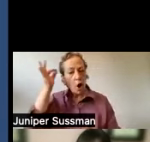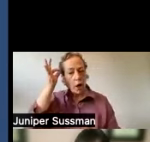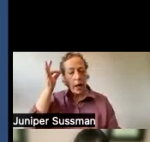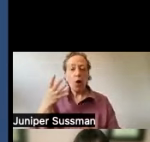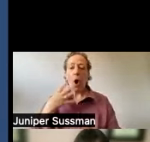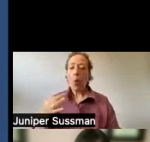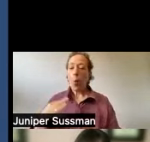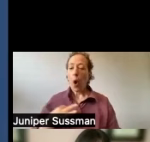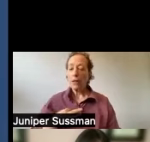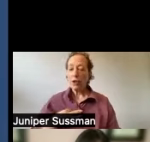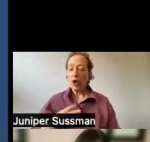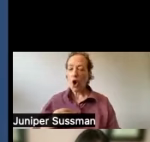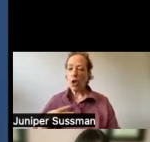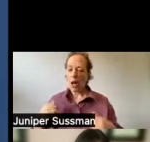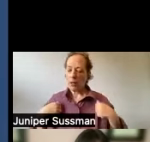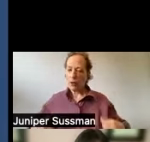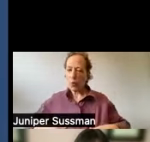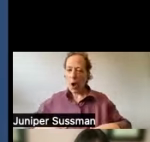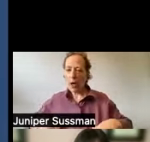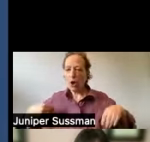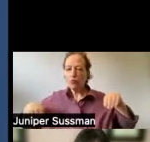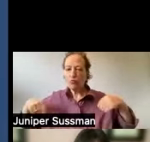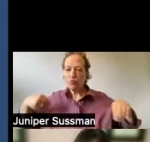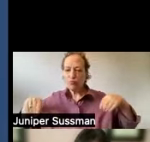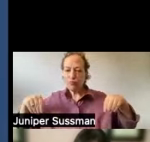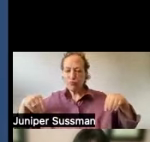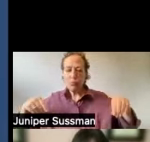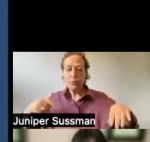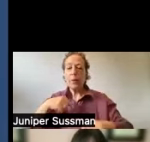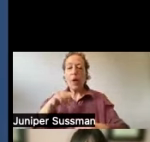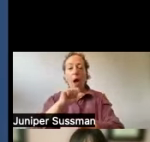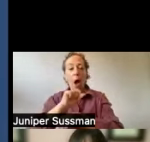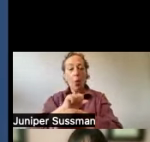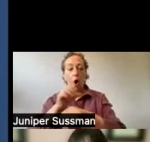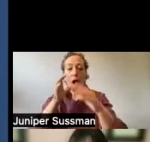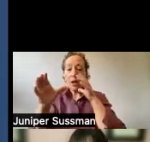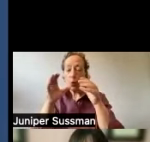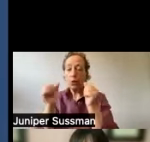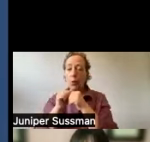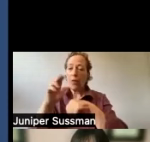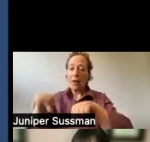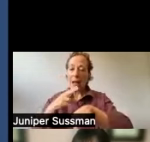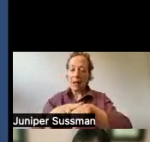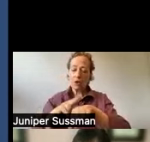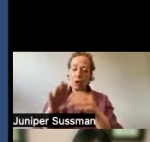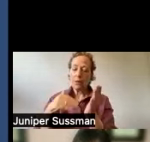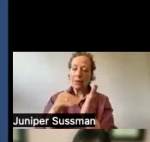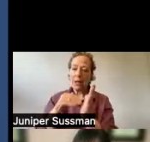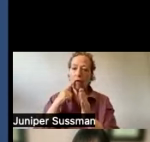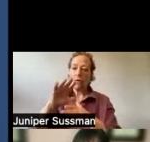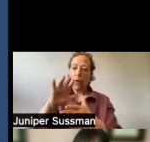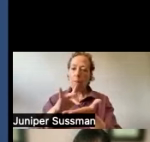shirt, and a beige sweater, and I work on the communications with the National Center for Medical Legal